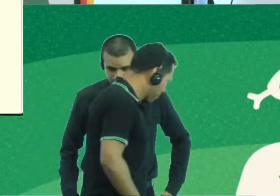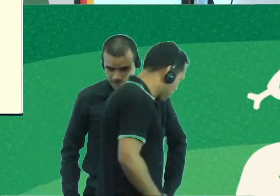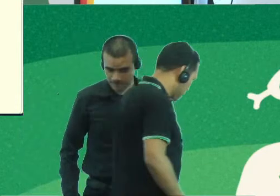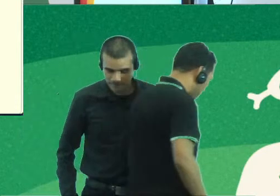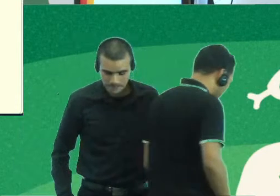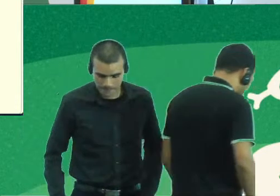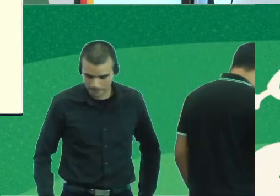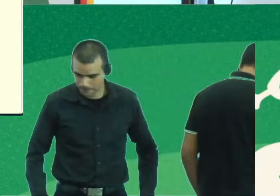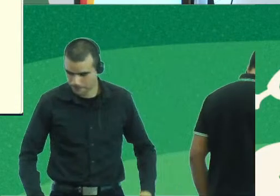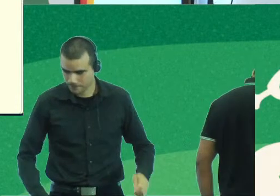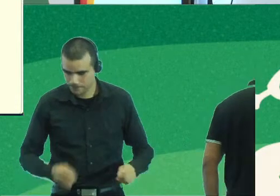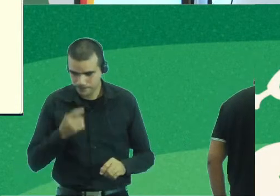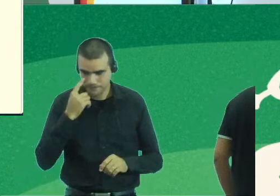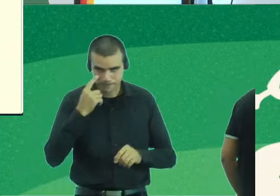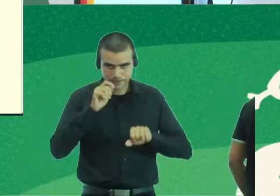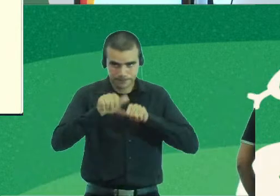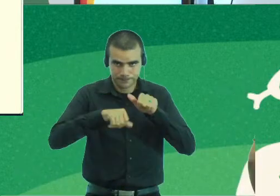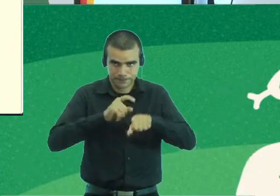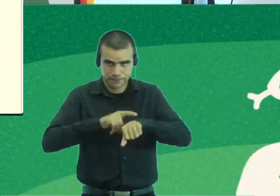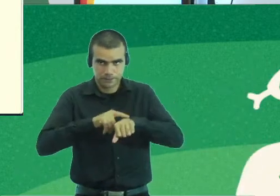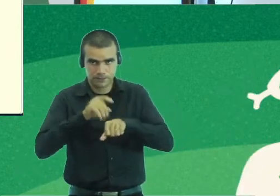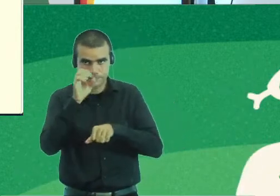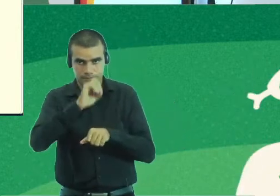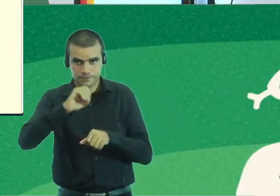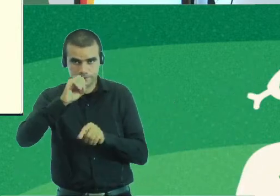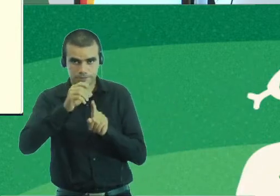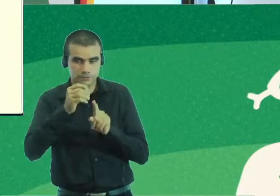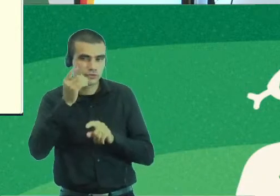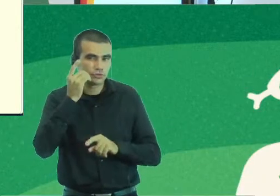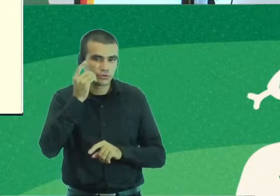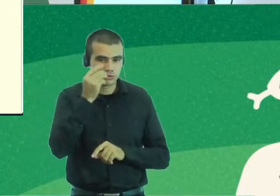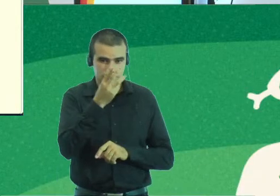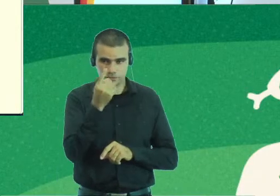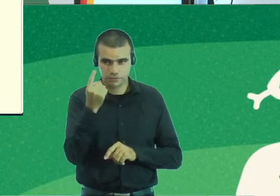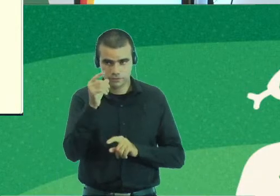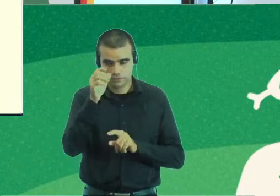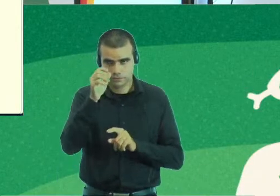7:39:55 on October 31st.